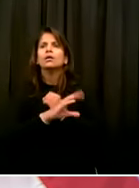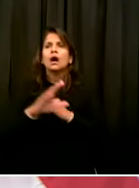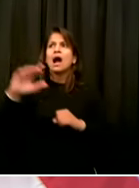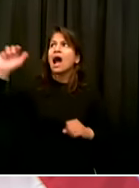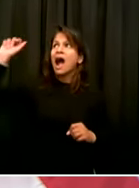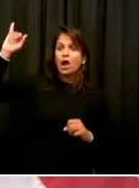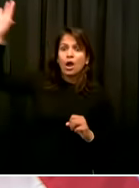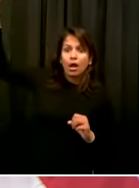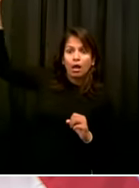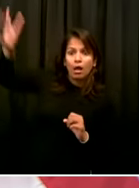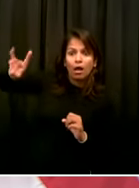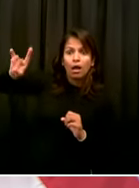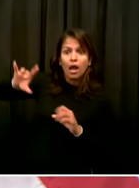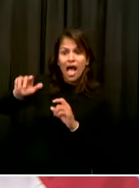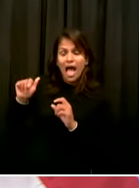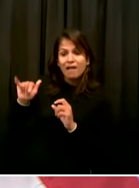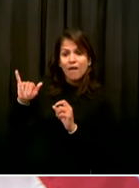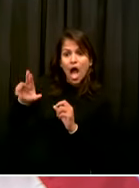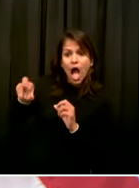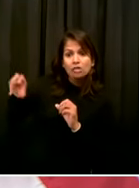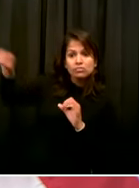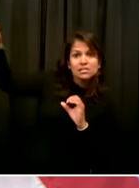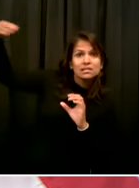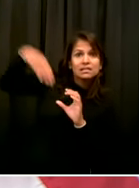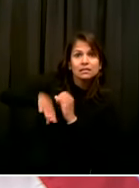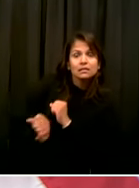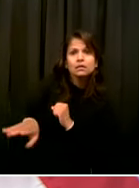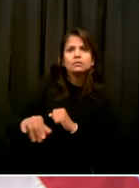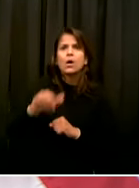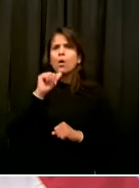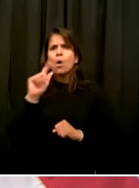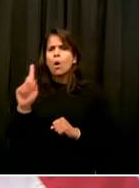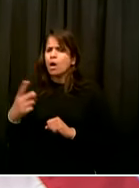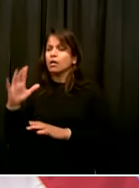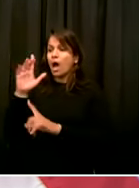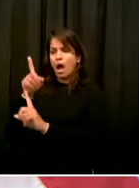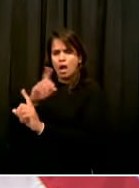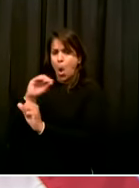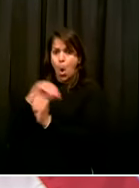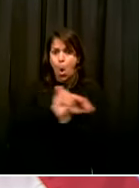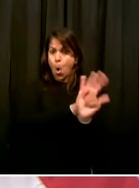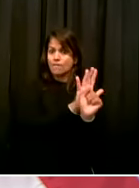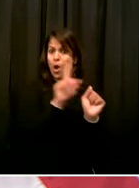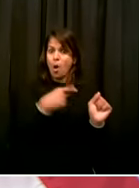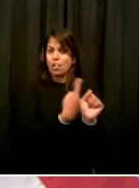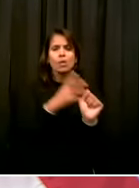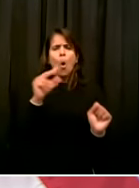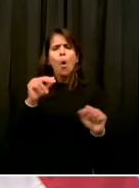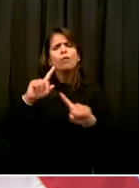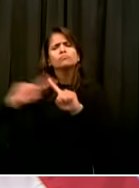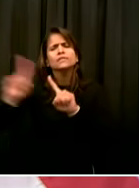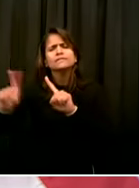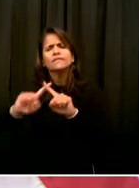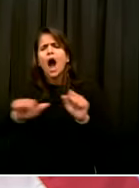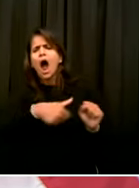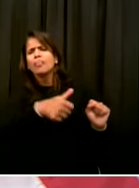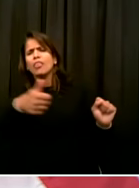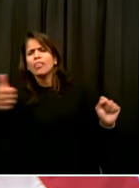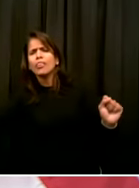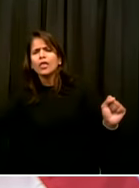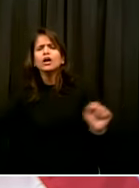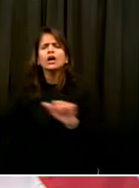using wastewater for COVID-19. And so we're in touch with the CDC and many others around the